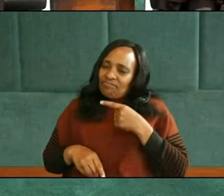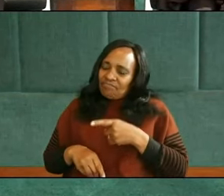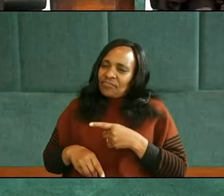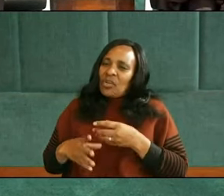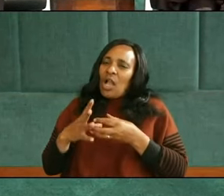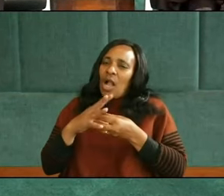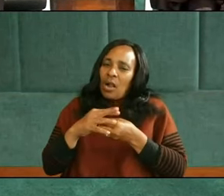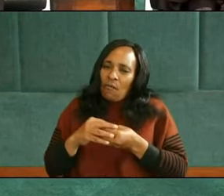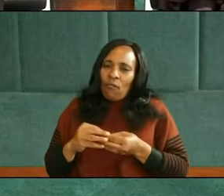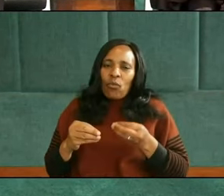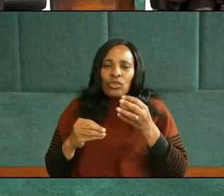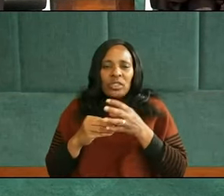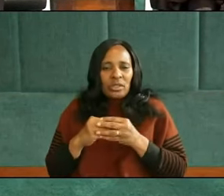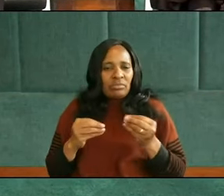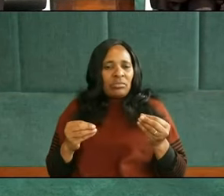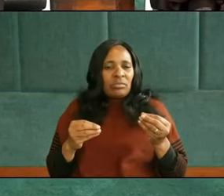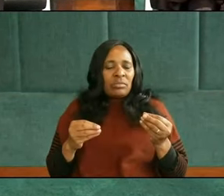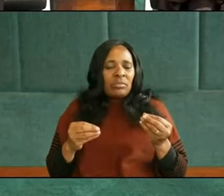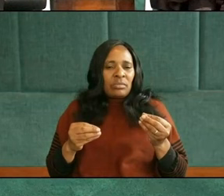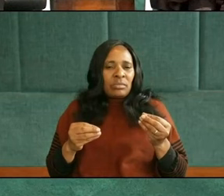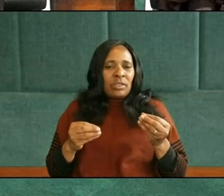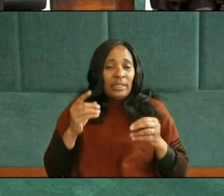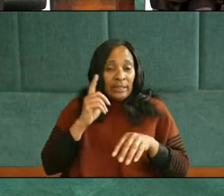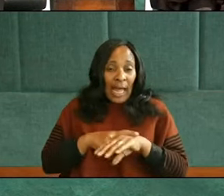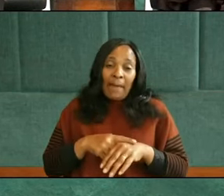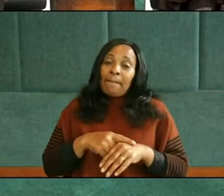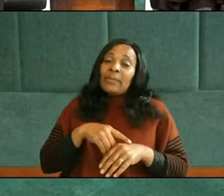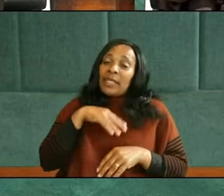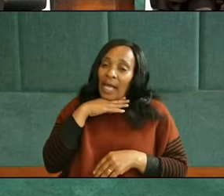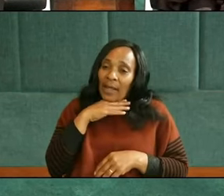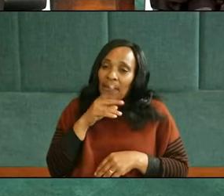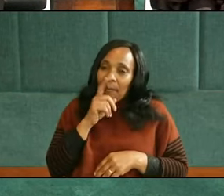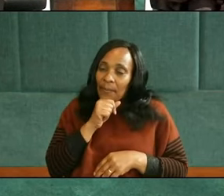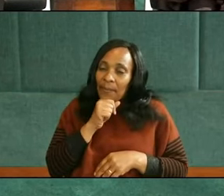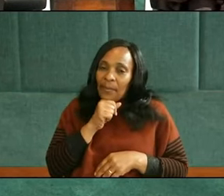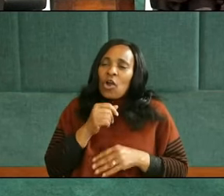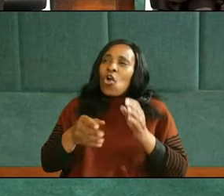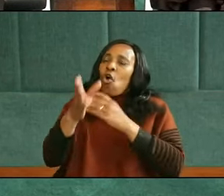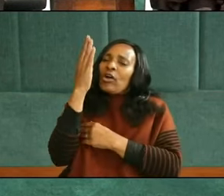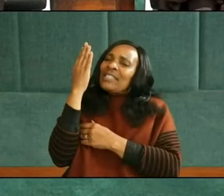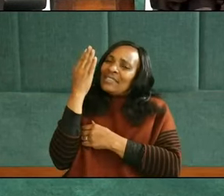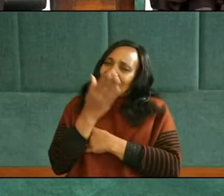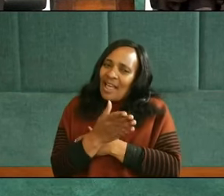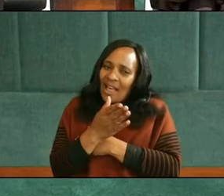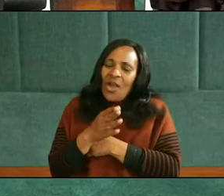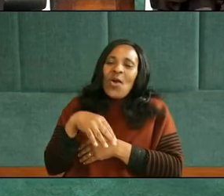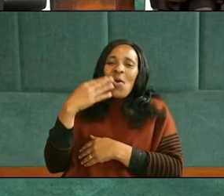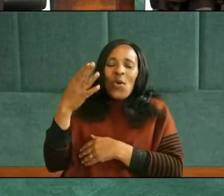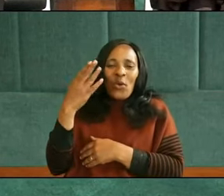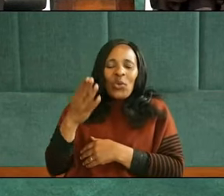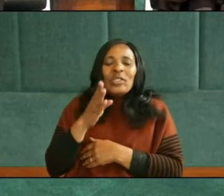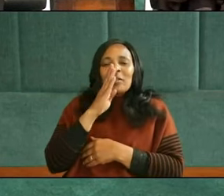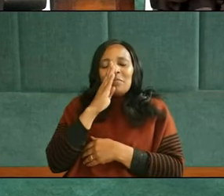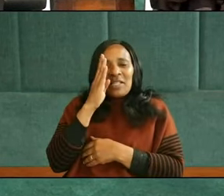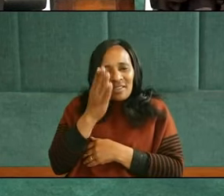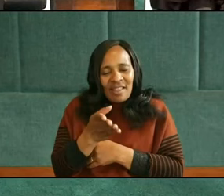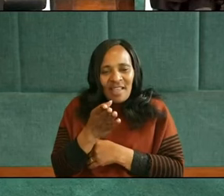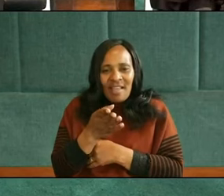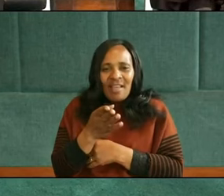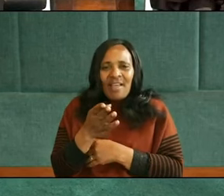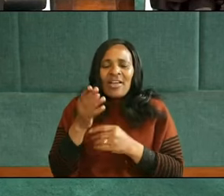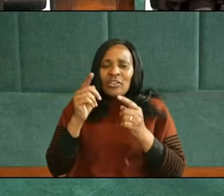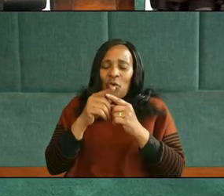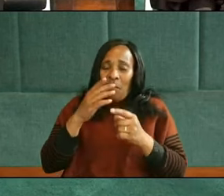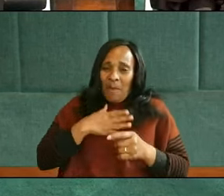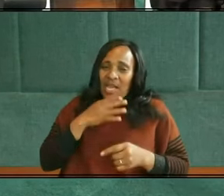comforting. That even though I die, God is there, will always be, has always been. And to